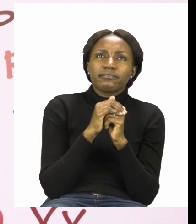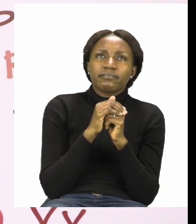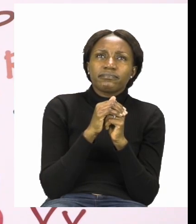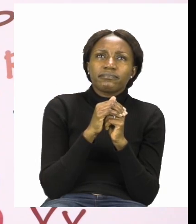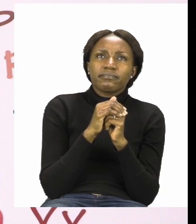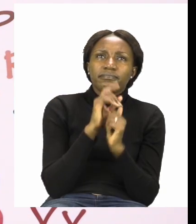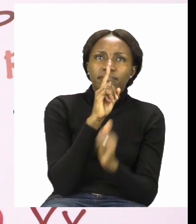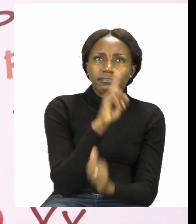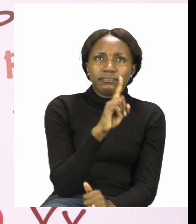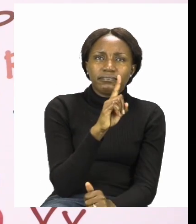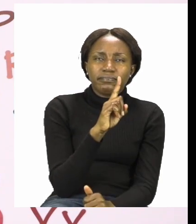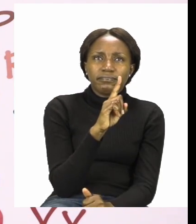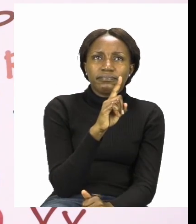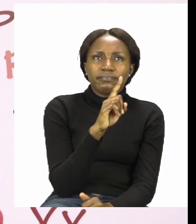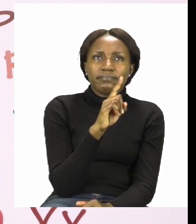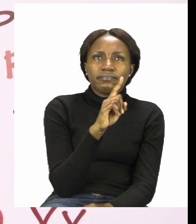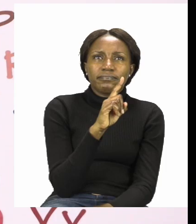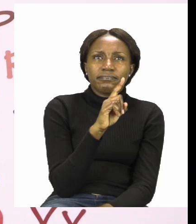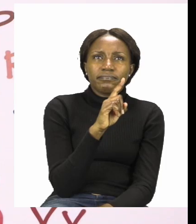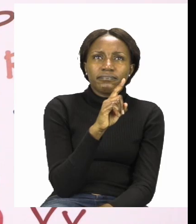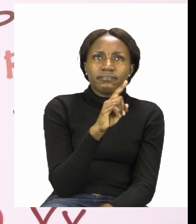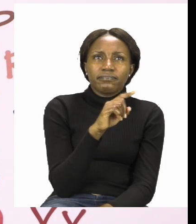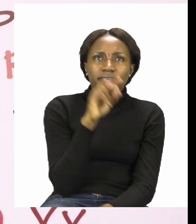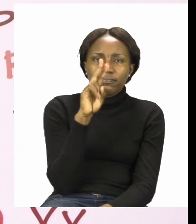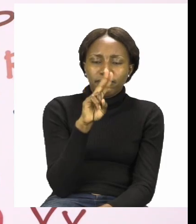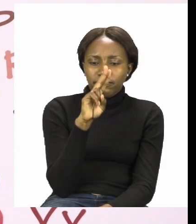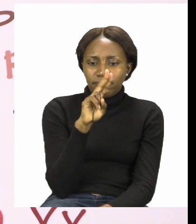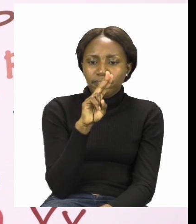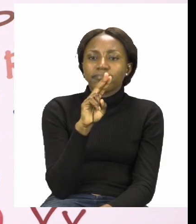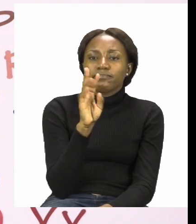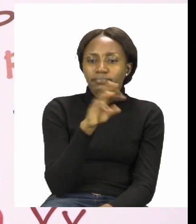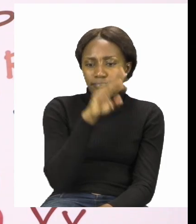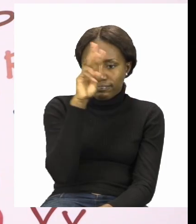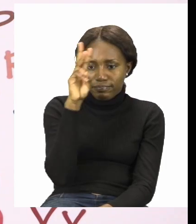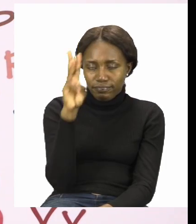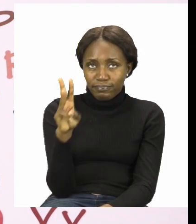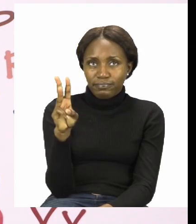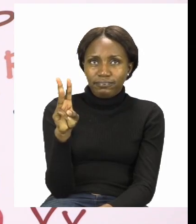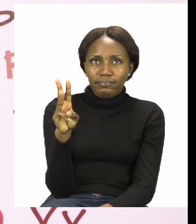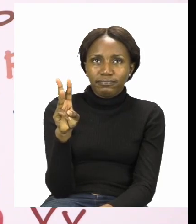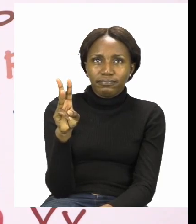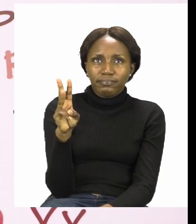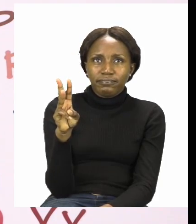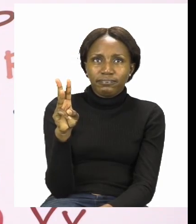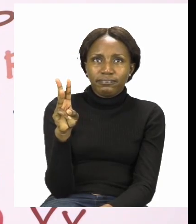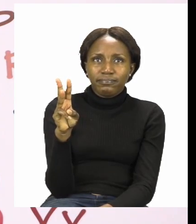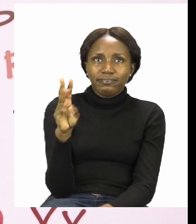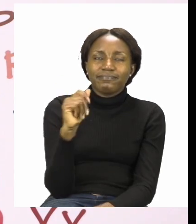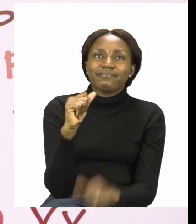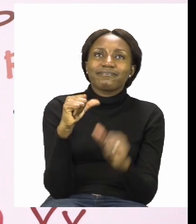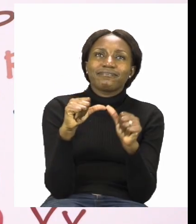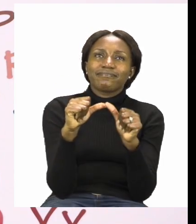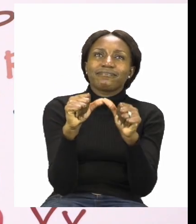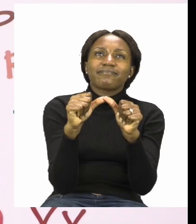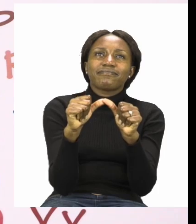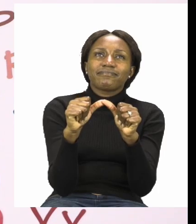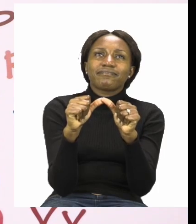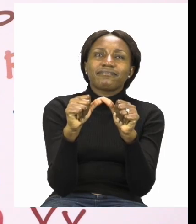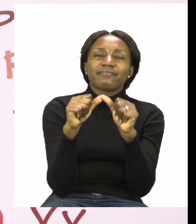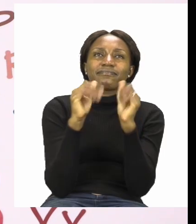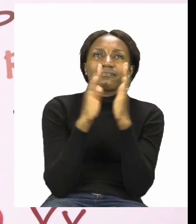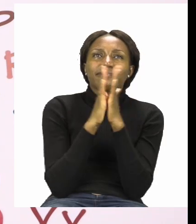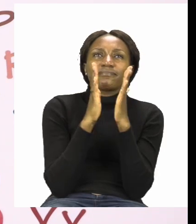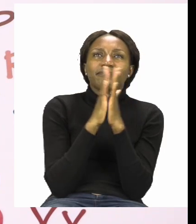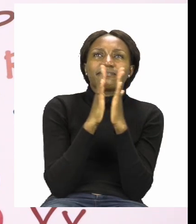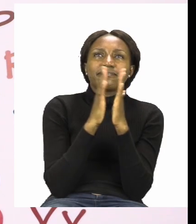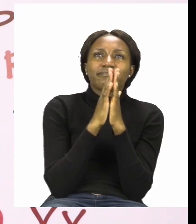is 1. And then after that, you have your 2 already there. Then you can continue. So boys and girls,